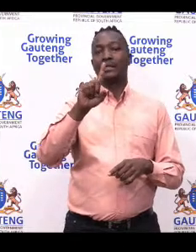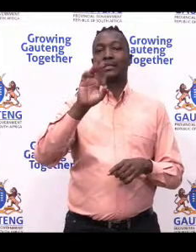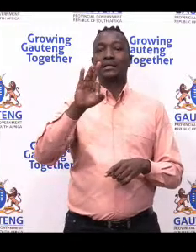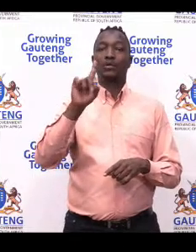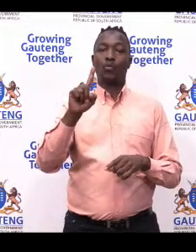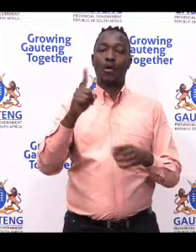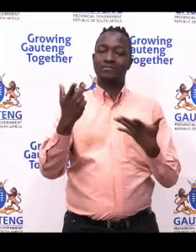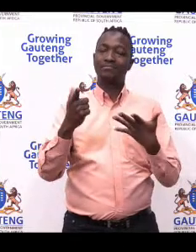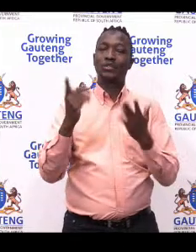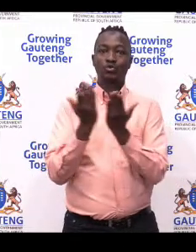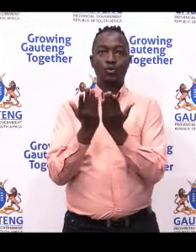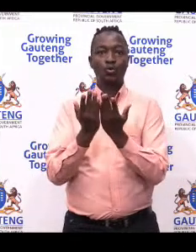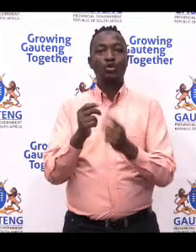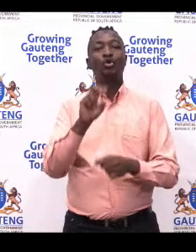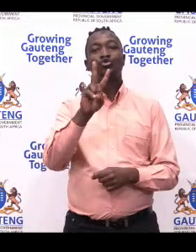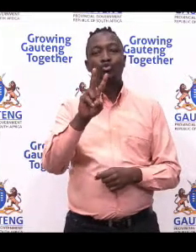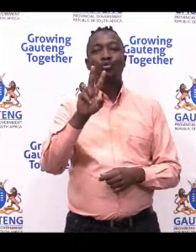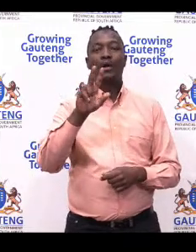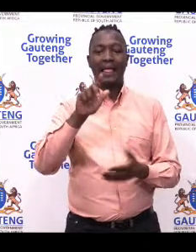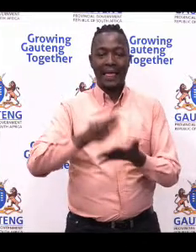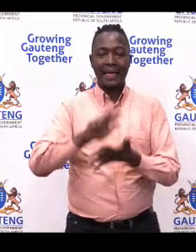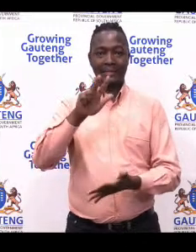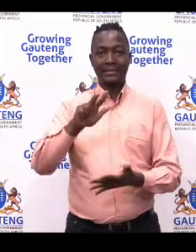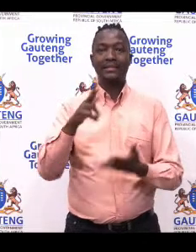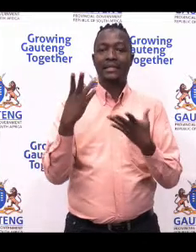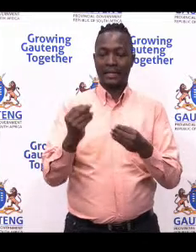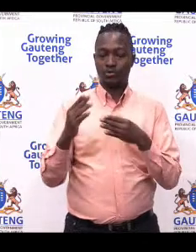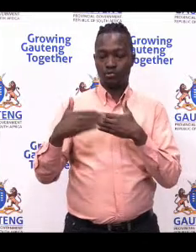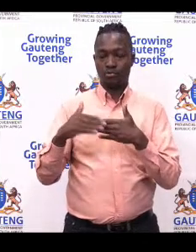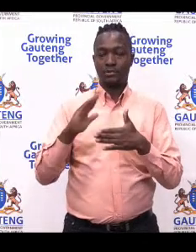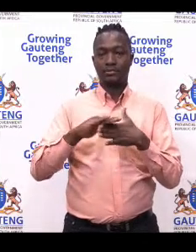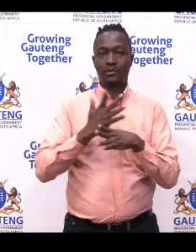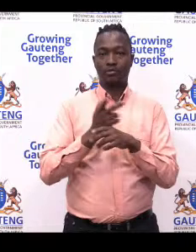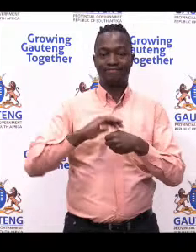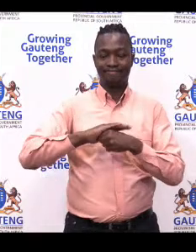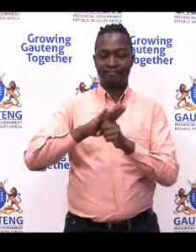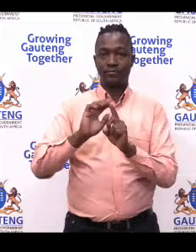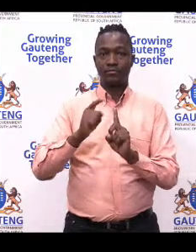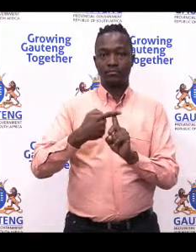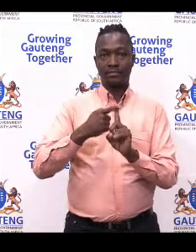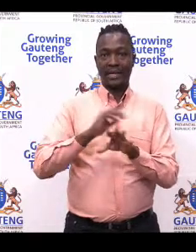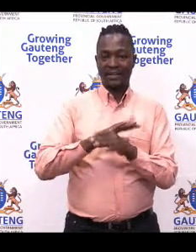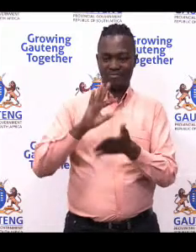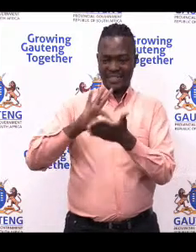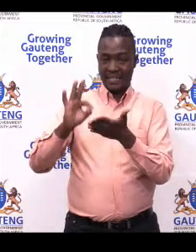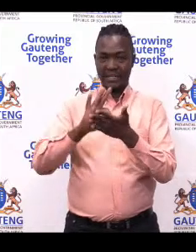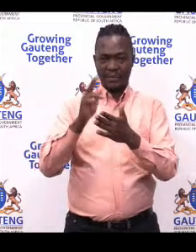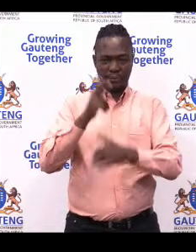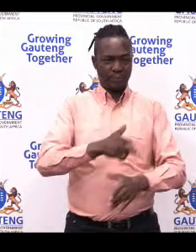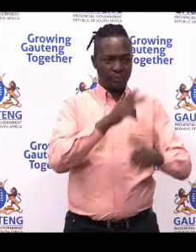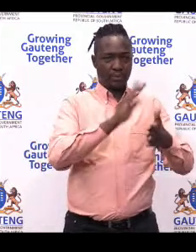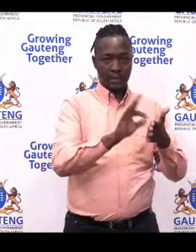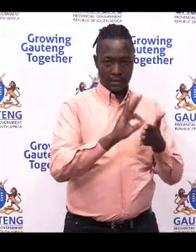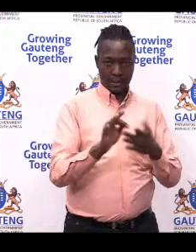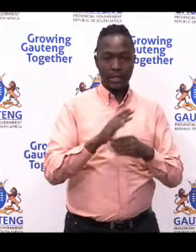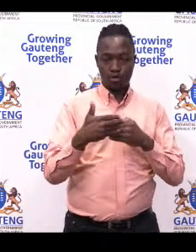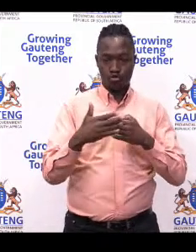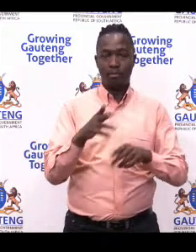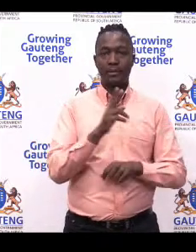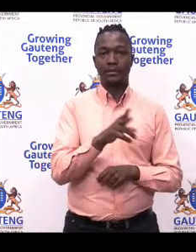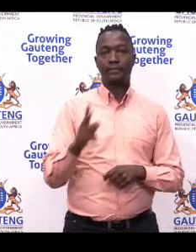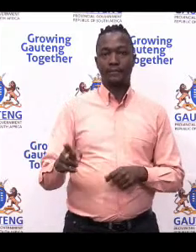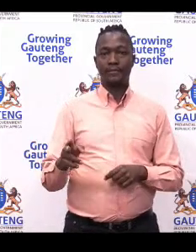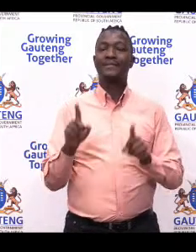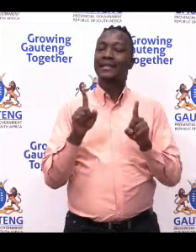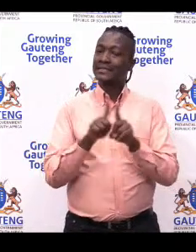had, there were 218 that had to close and be disinfected and open again. Similarly,